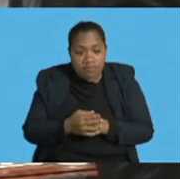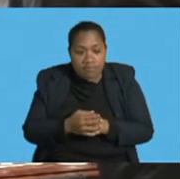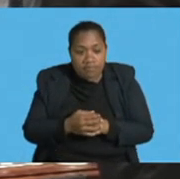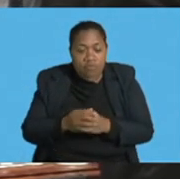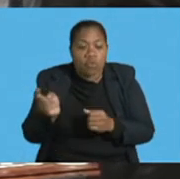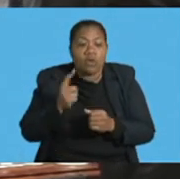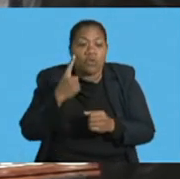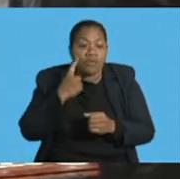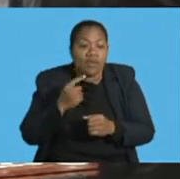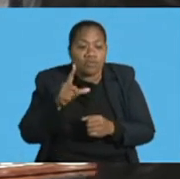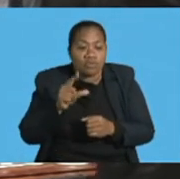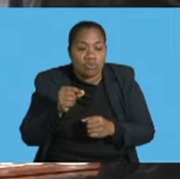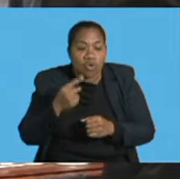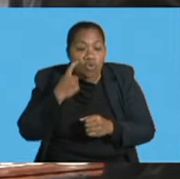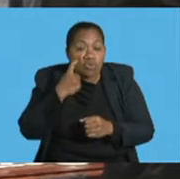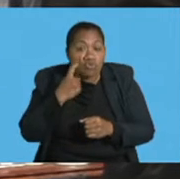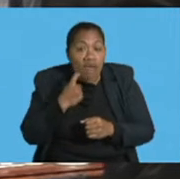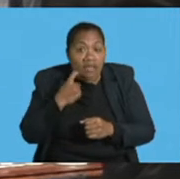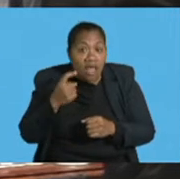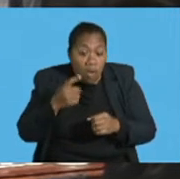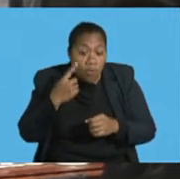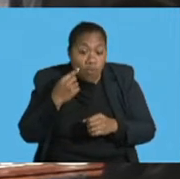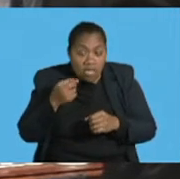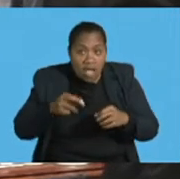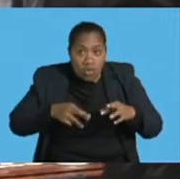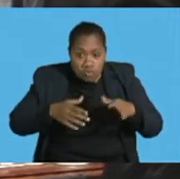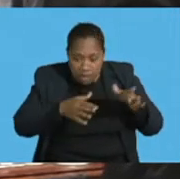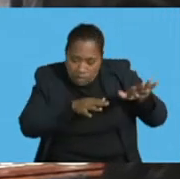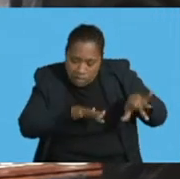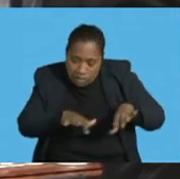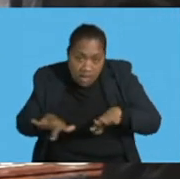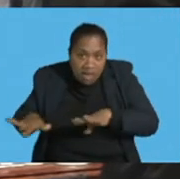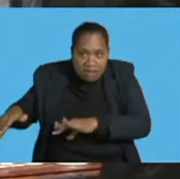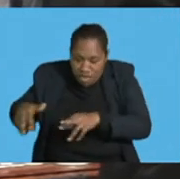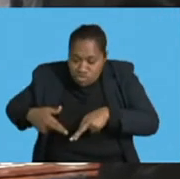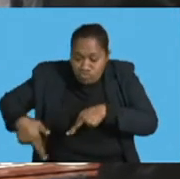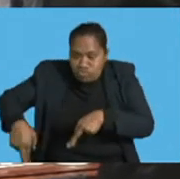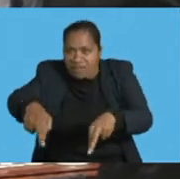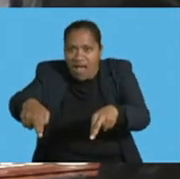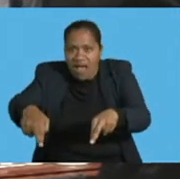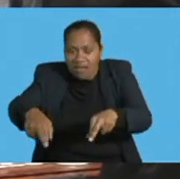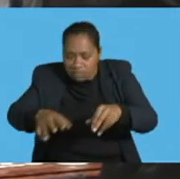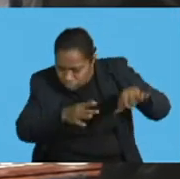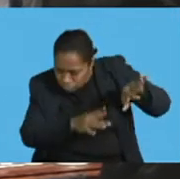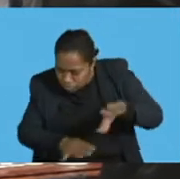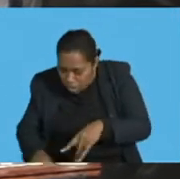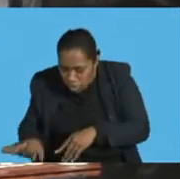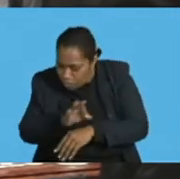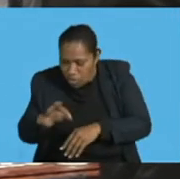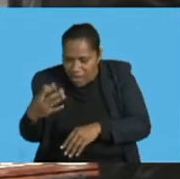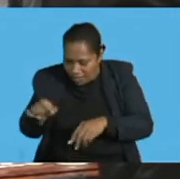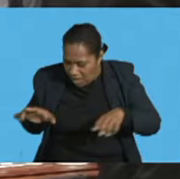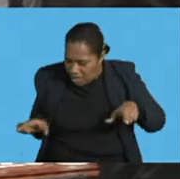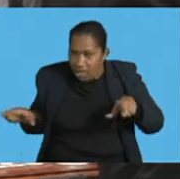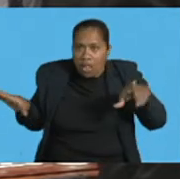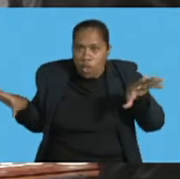do is to get the water flow in the middle of the river so that scouring or river bank erosion doesn't take place. So Wandina River Training Works with